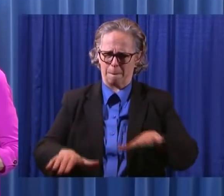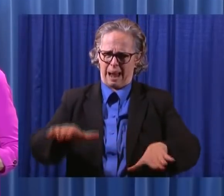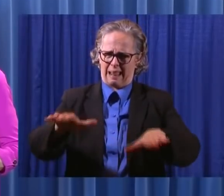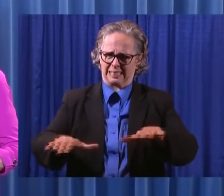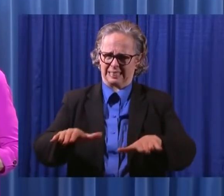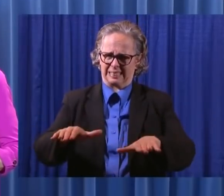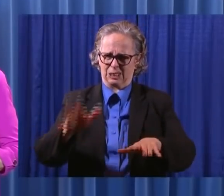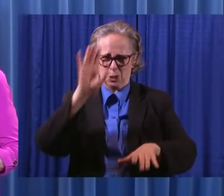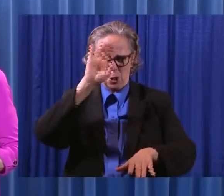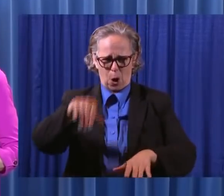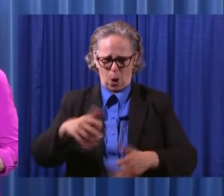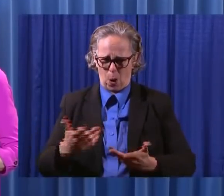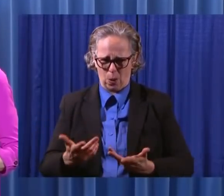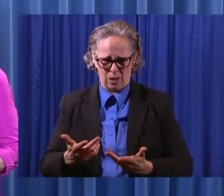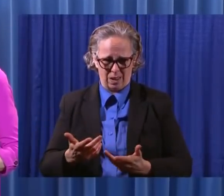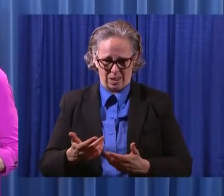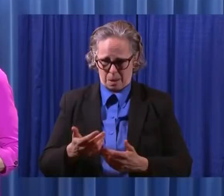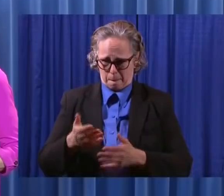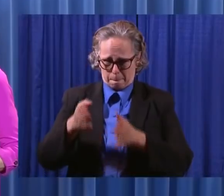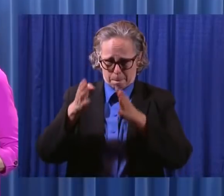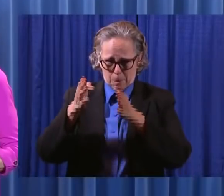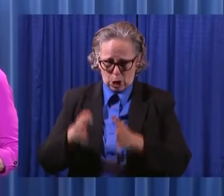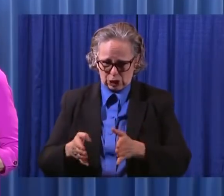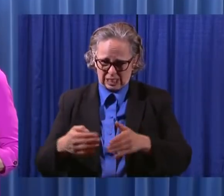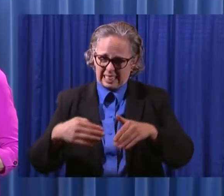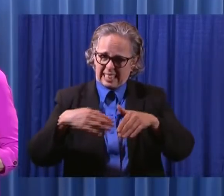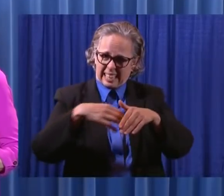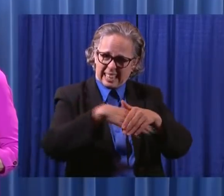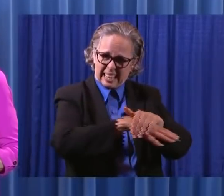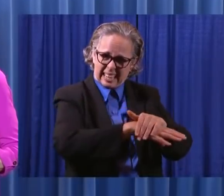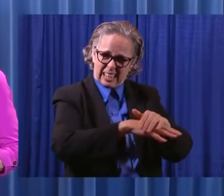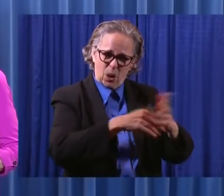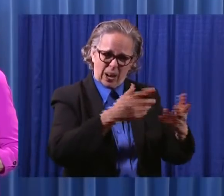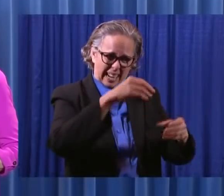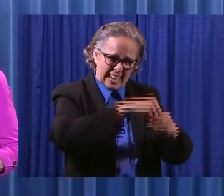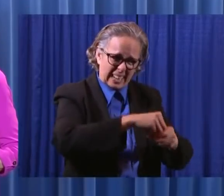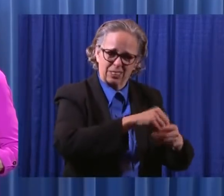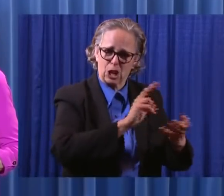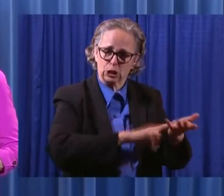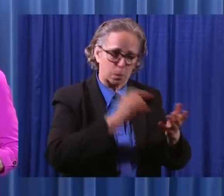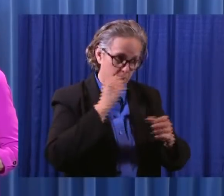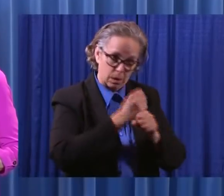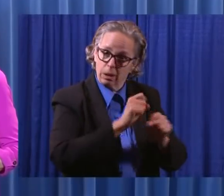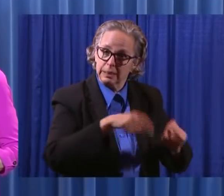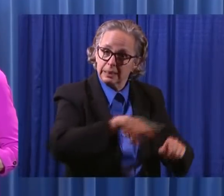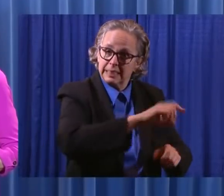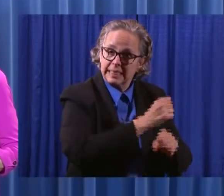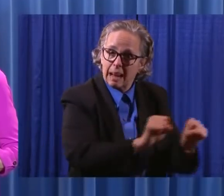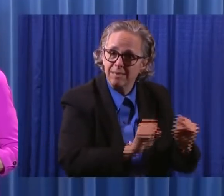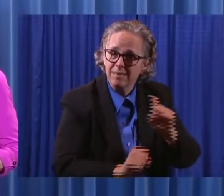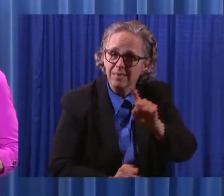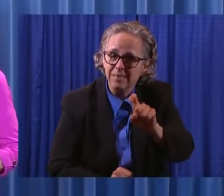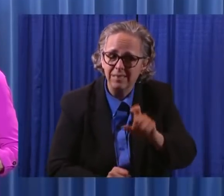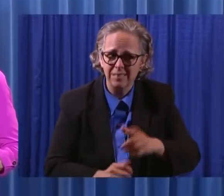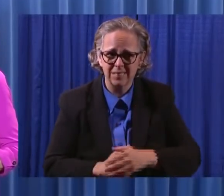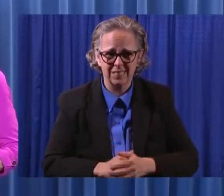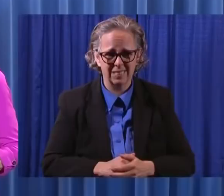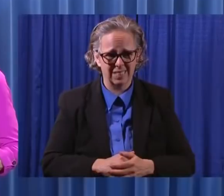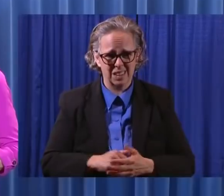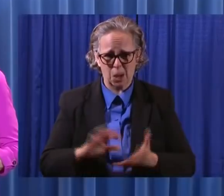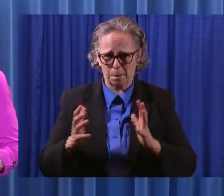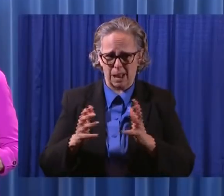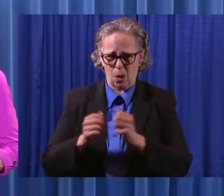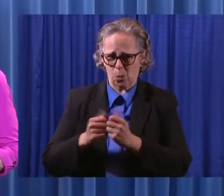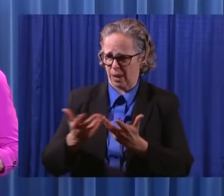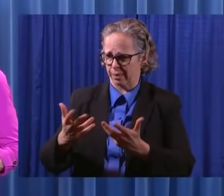in that nursing home with the real need for people, particularly after 3-4 months,